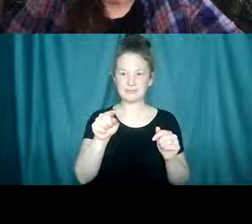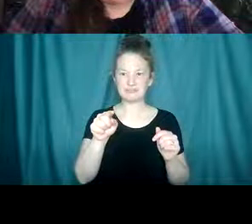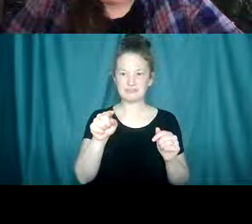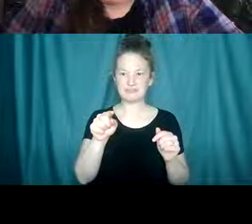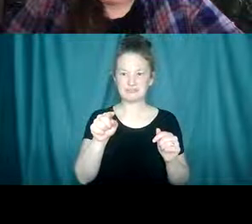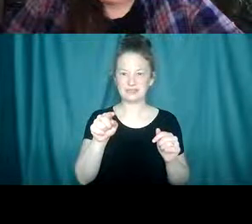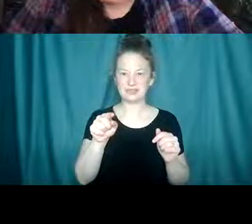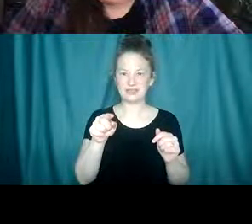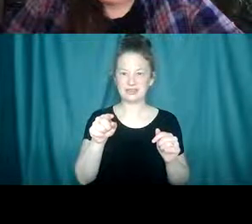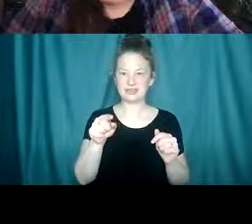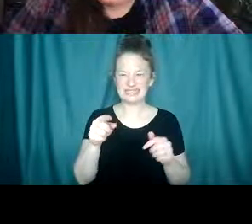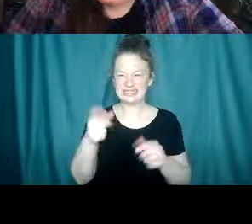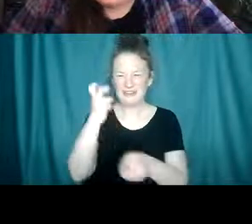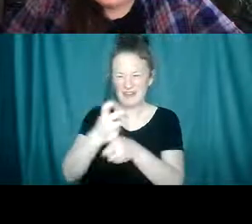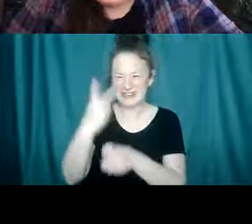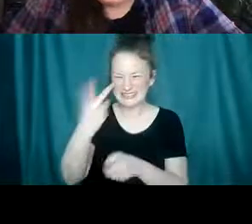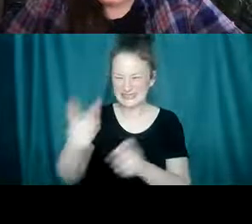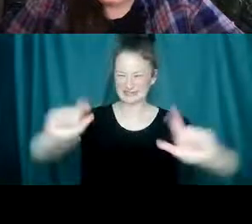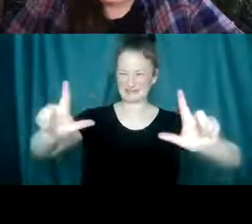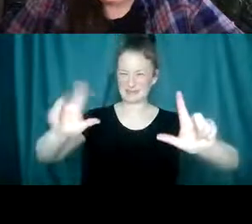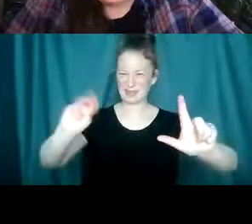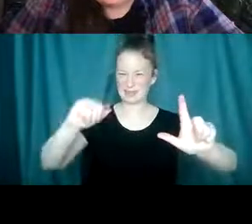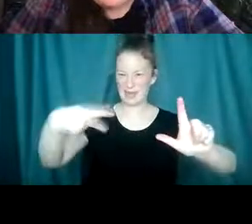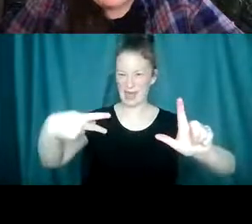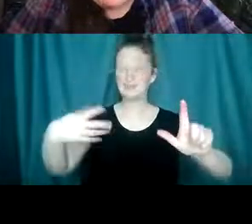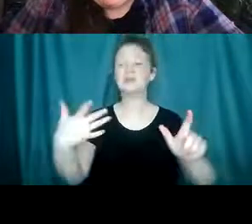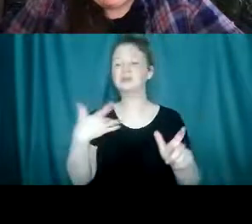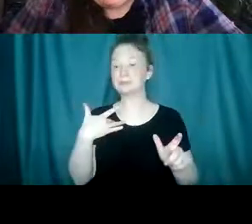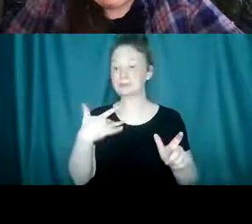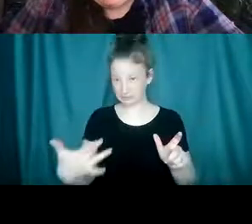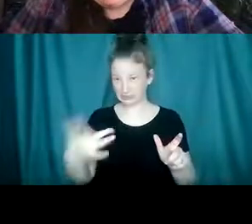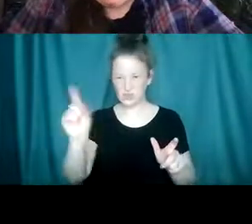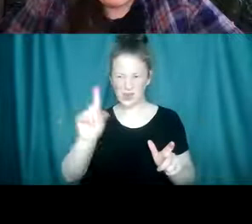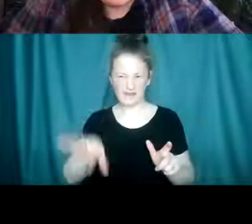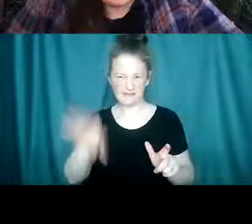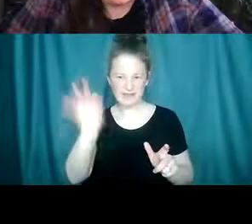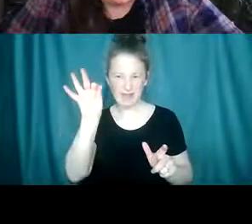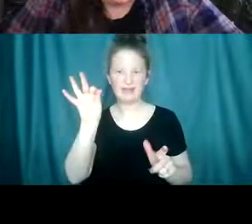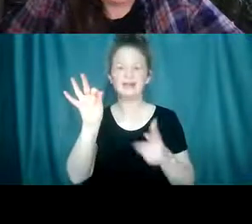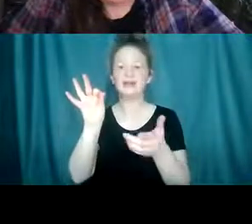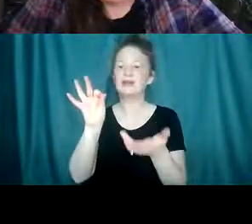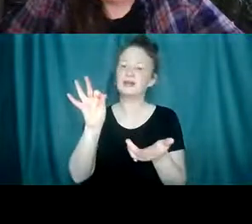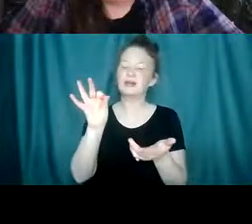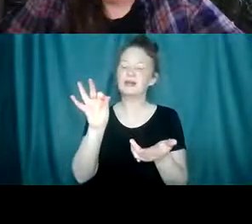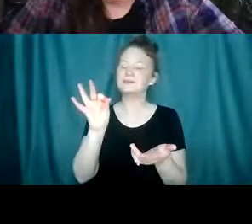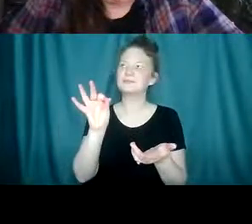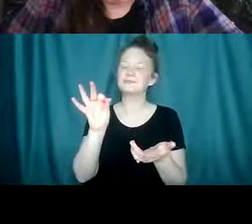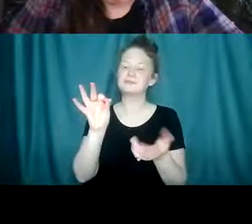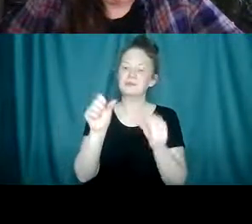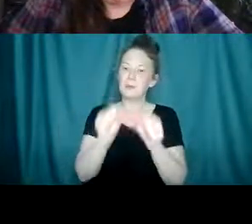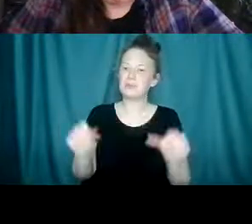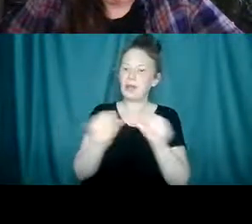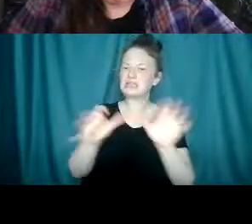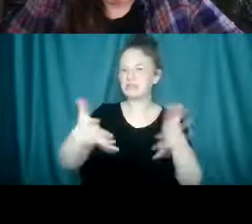it's very easy to see. So in general, green sands likes to form in places that is kind of